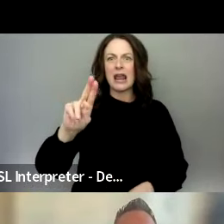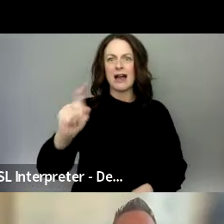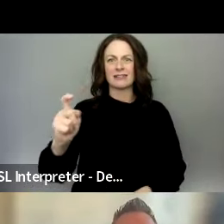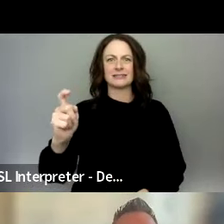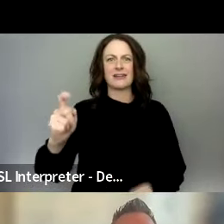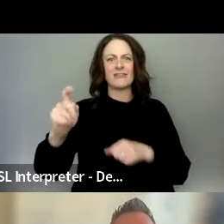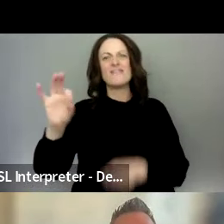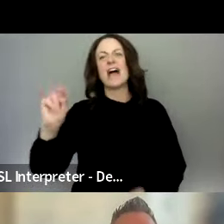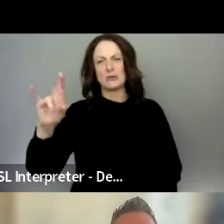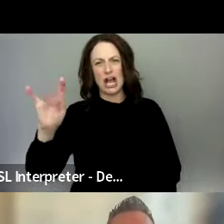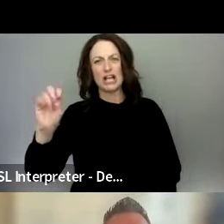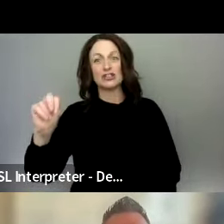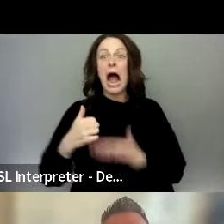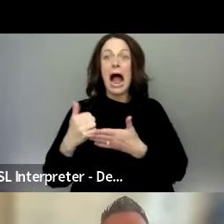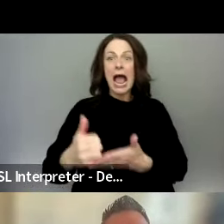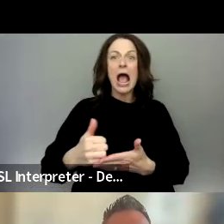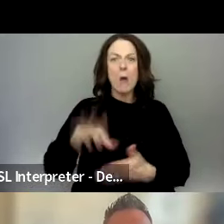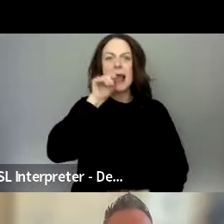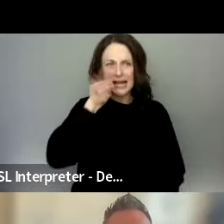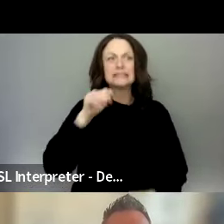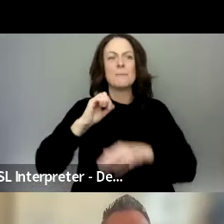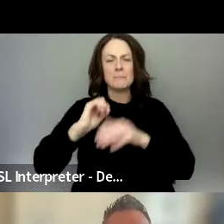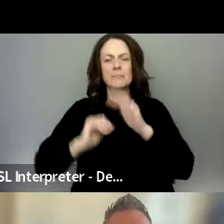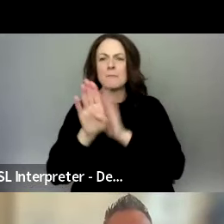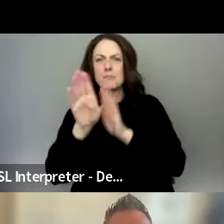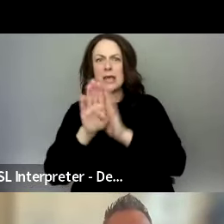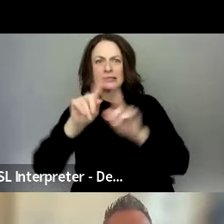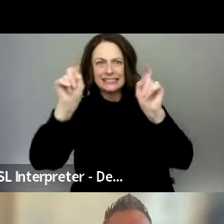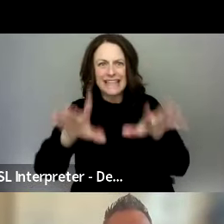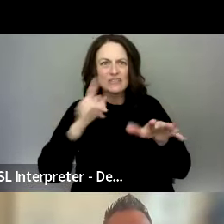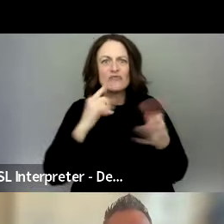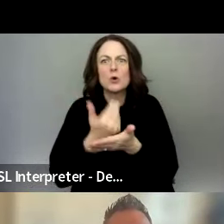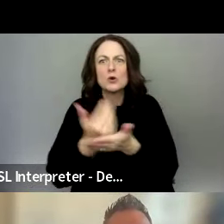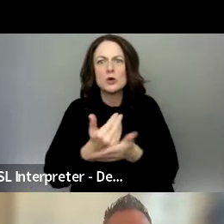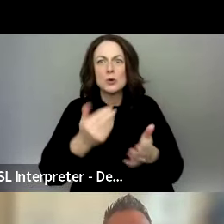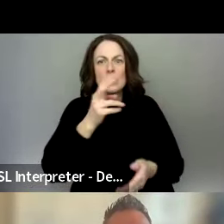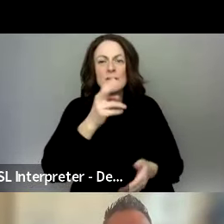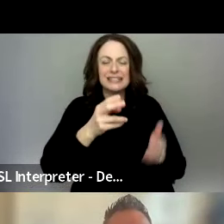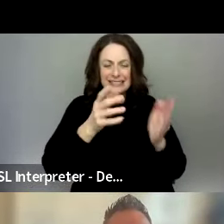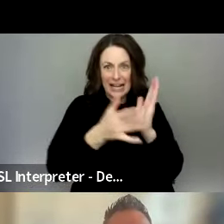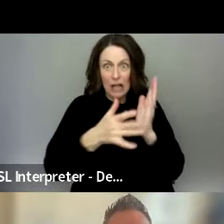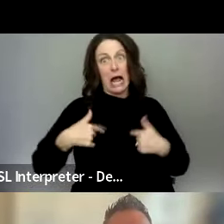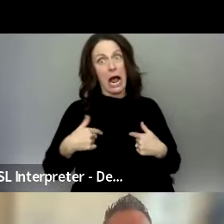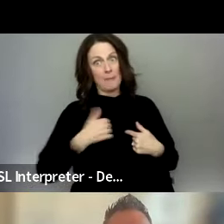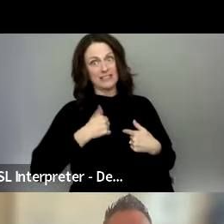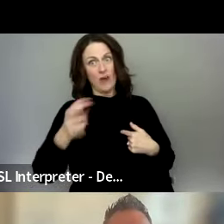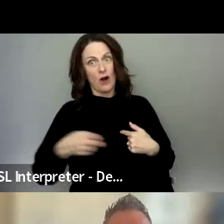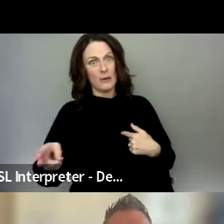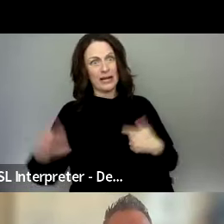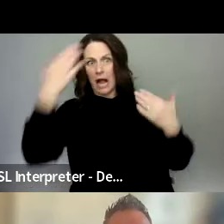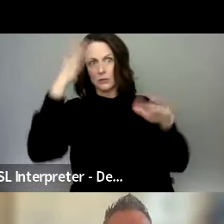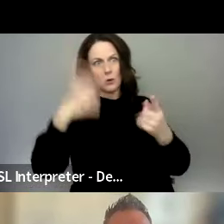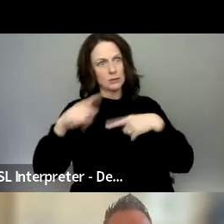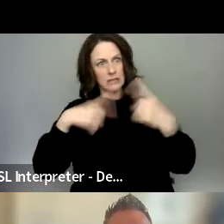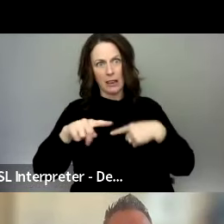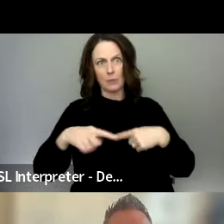Foundation. I help them build exams for the emerging technologies. And I am hard of hearing. So I don't know sign language,